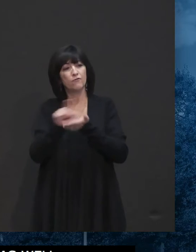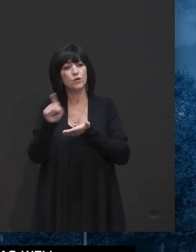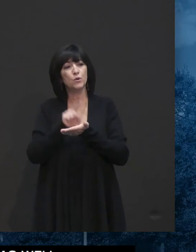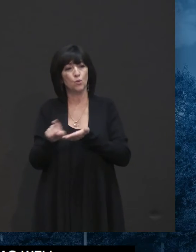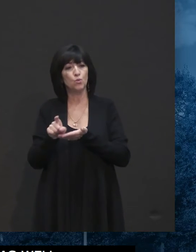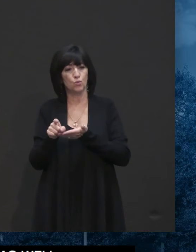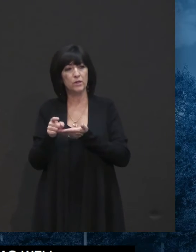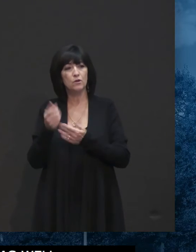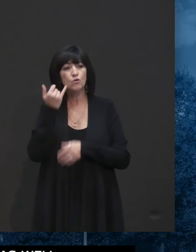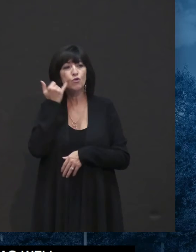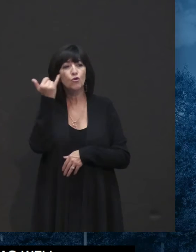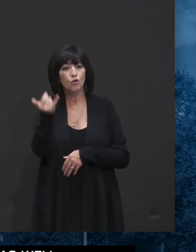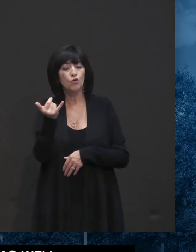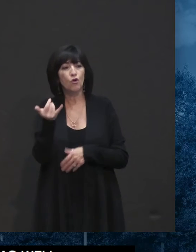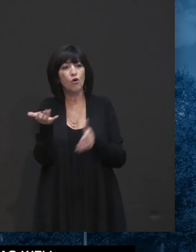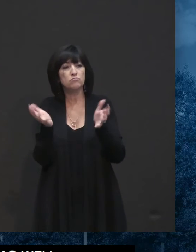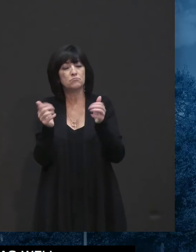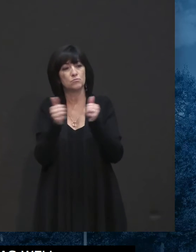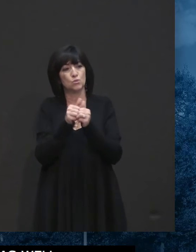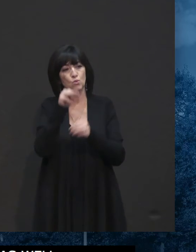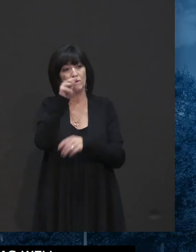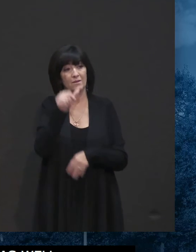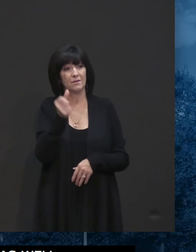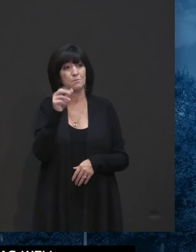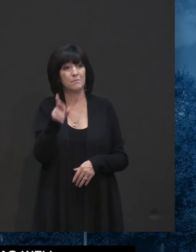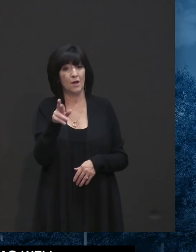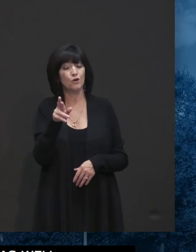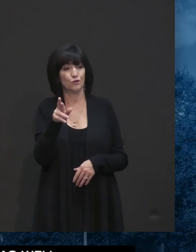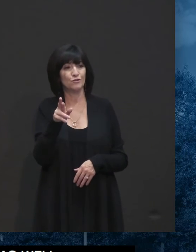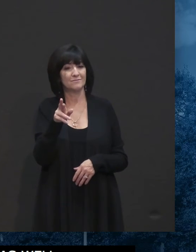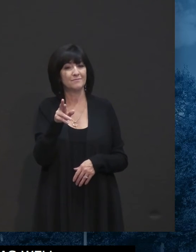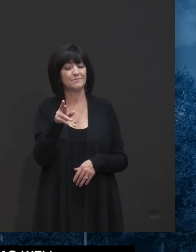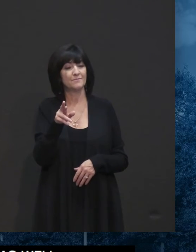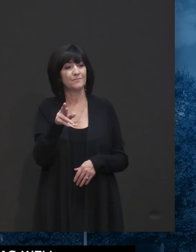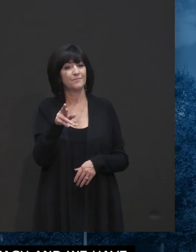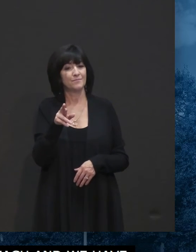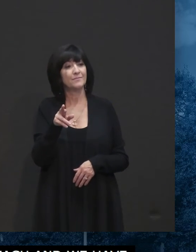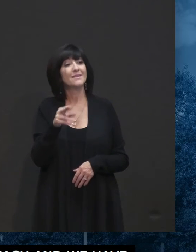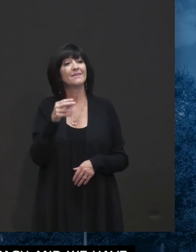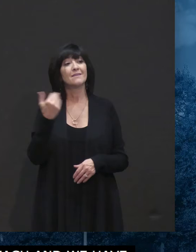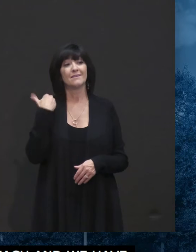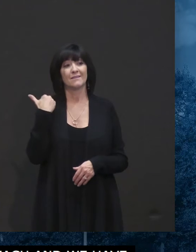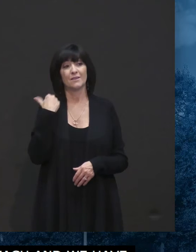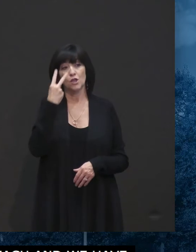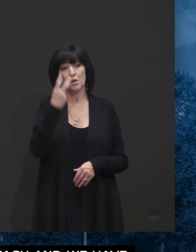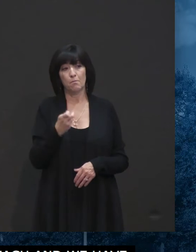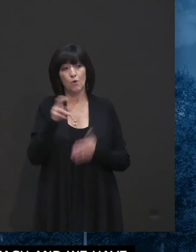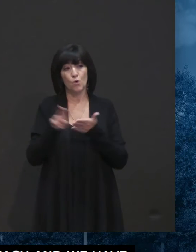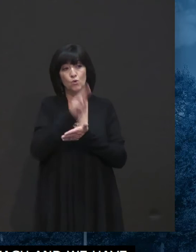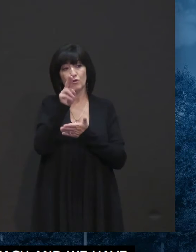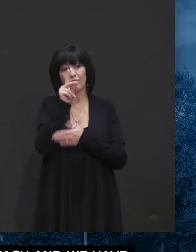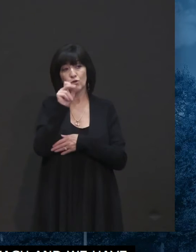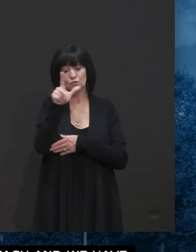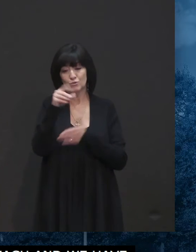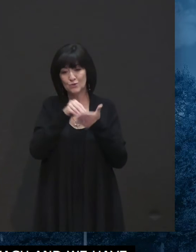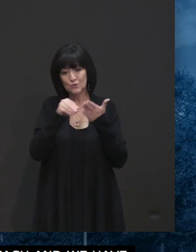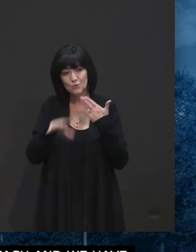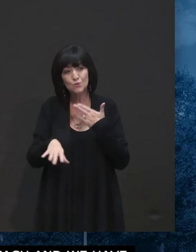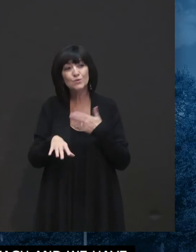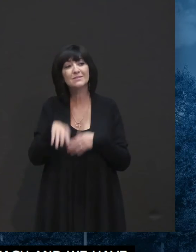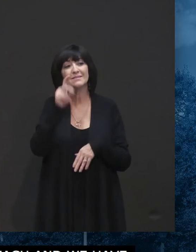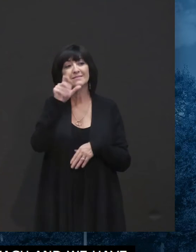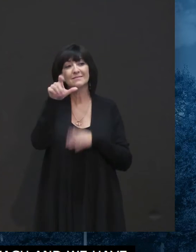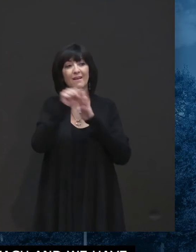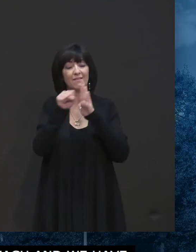so in a case like this, and as was the case with both the University of Delaware students and Delaware State University students going back,